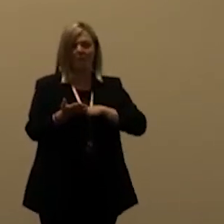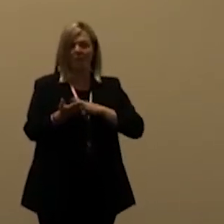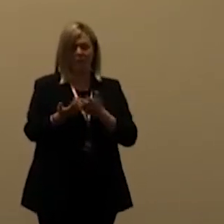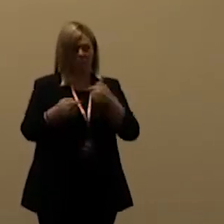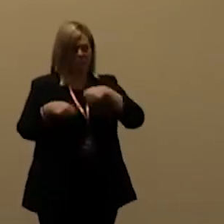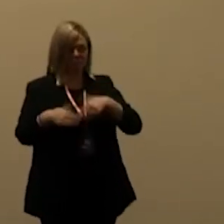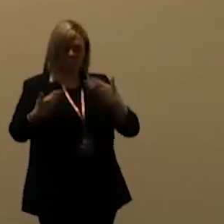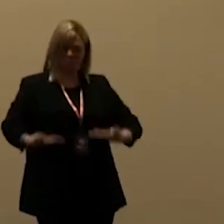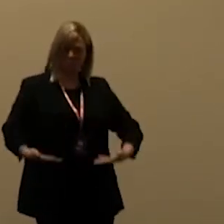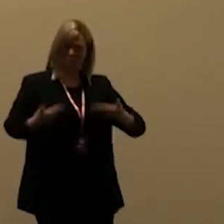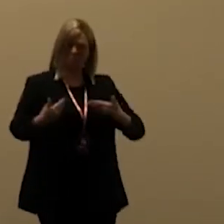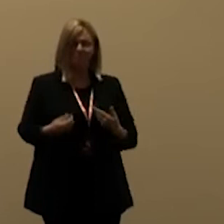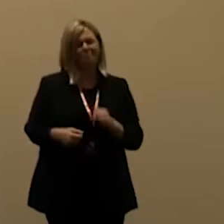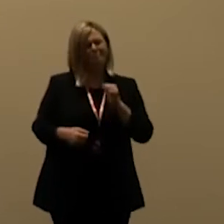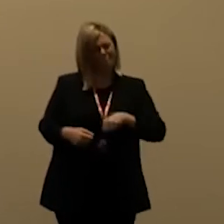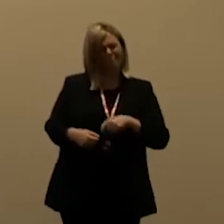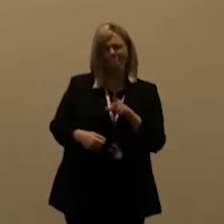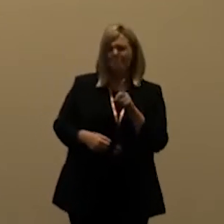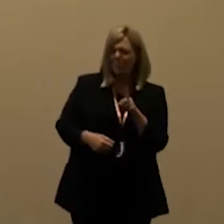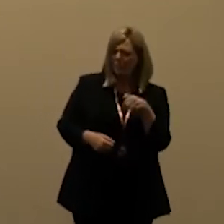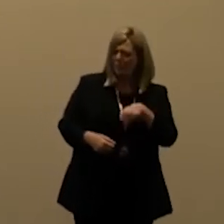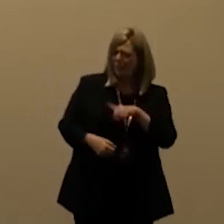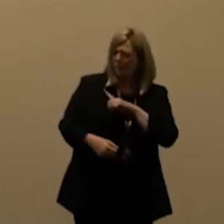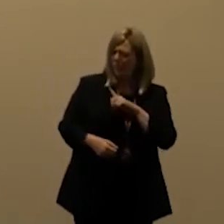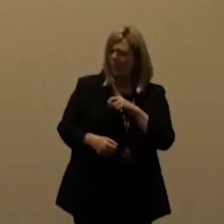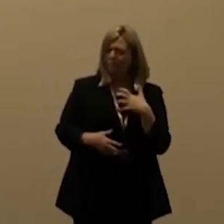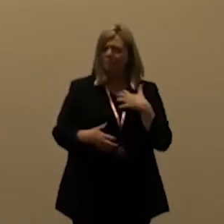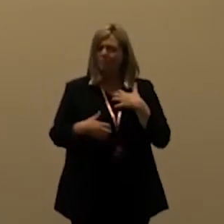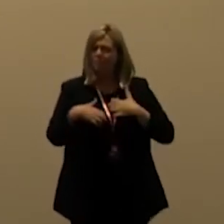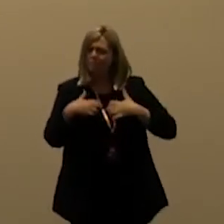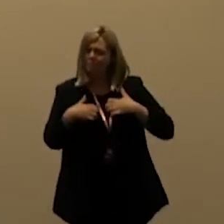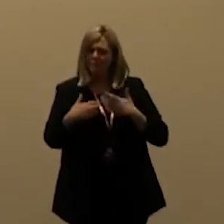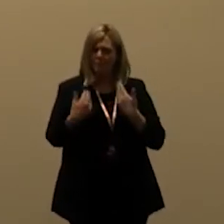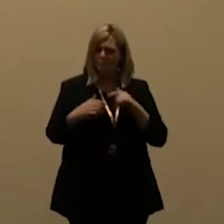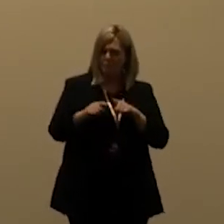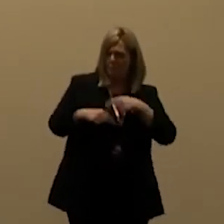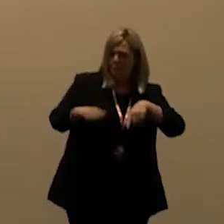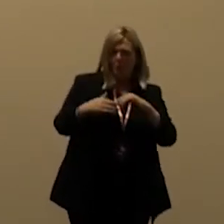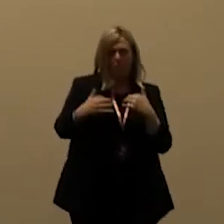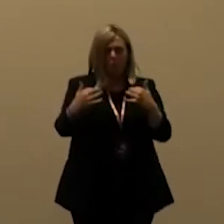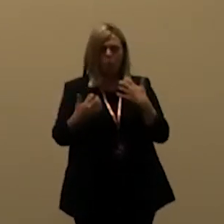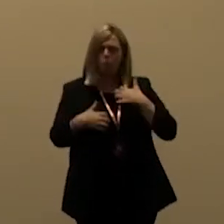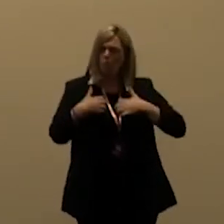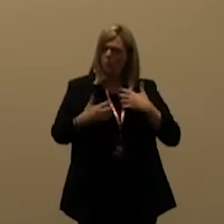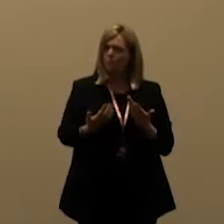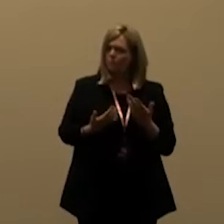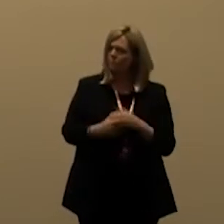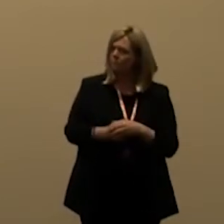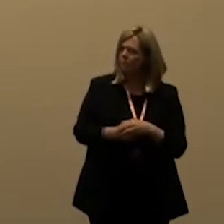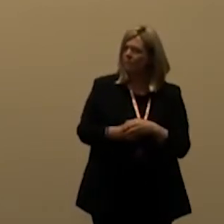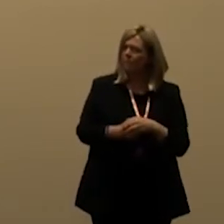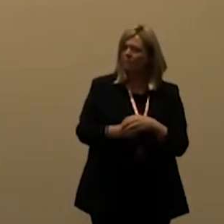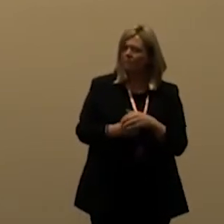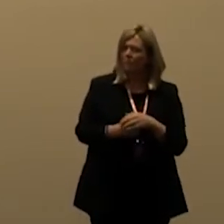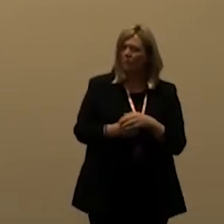Well, I am a millennial, but actually I'm here because I'm really interested in hearing more from you, from everybody in the room, as we have so